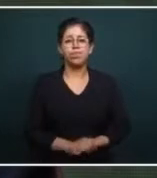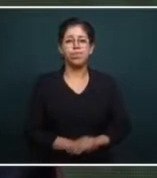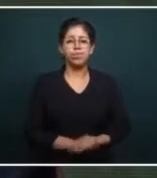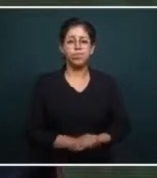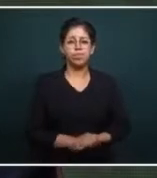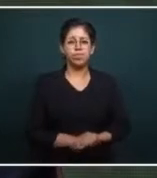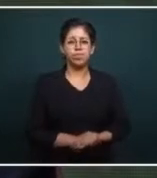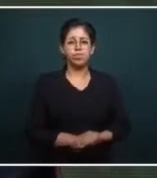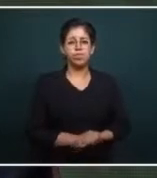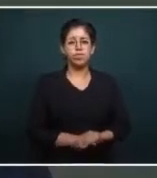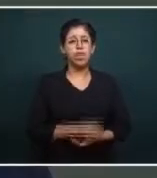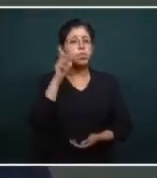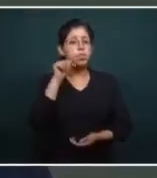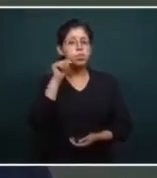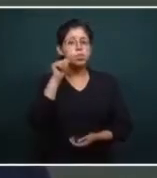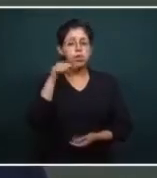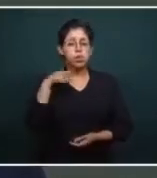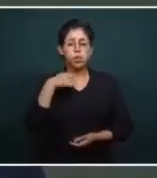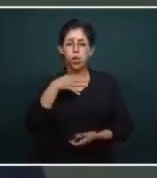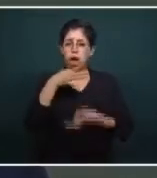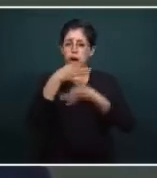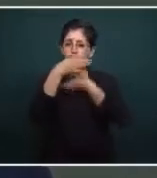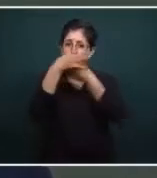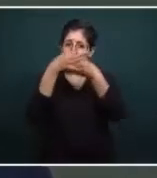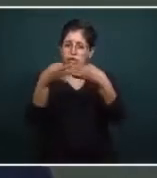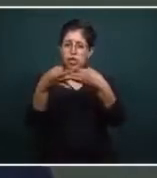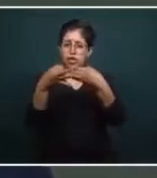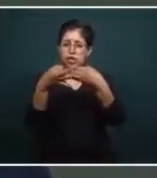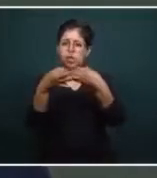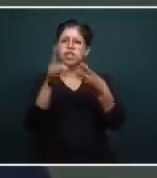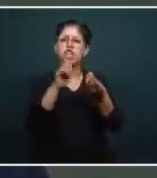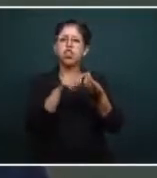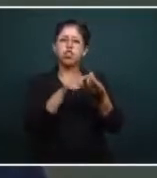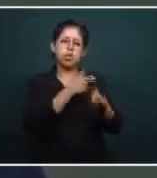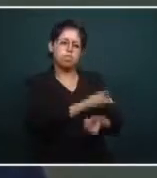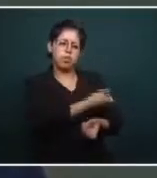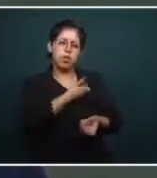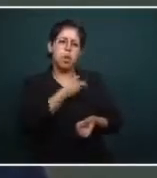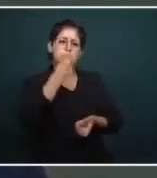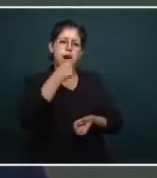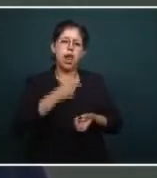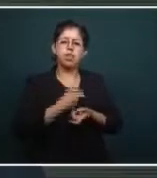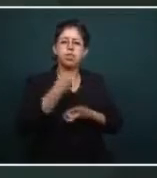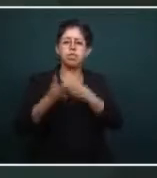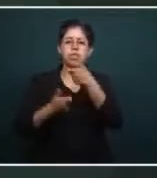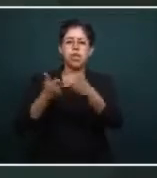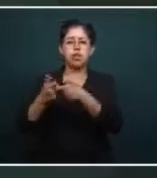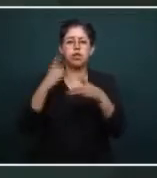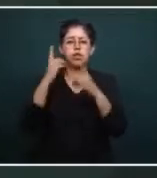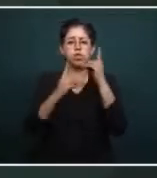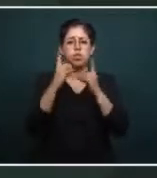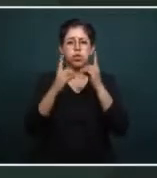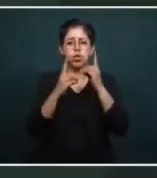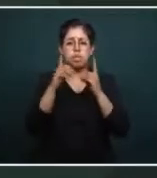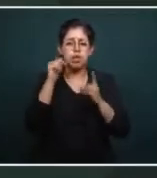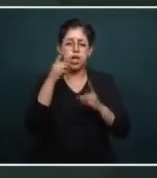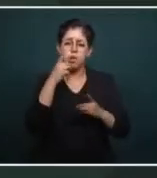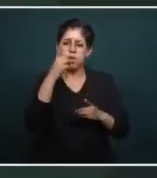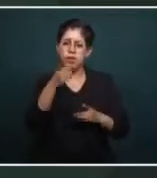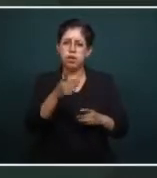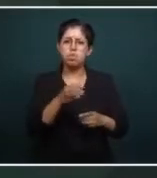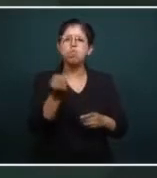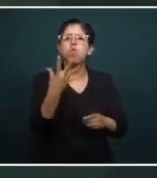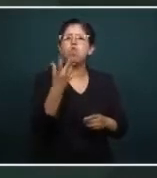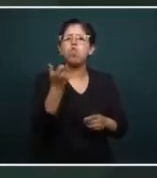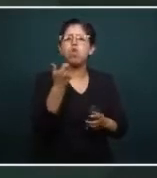Games. Mañana So voy a hablar tomorrow I'm going de to la fuente de speak financiamiento, with the de financial cuánto va a fund